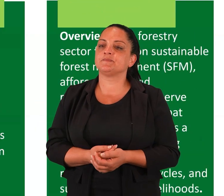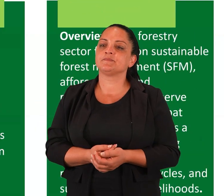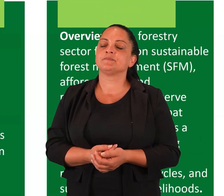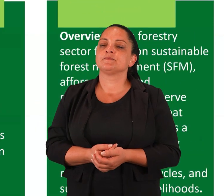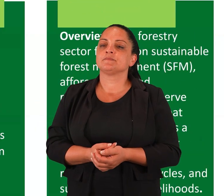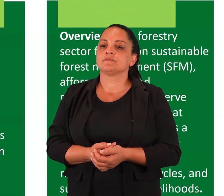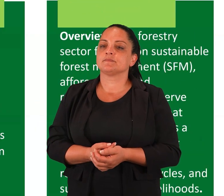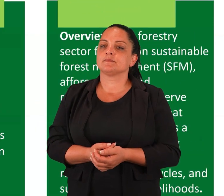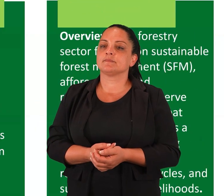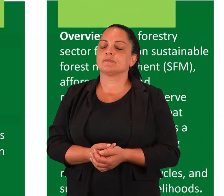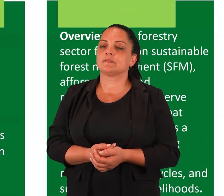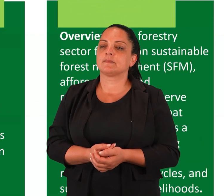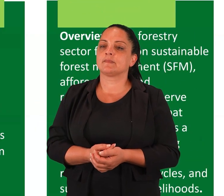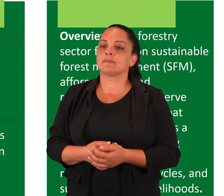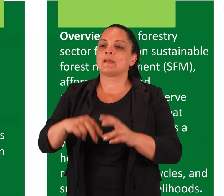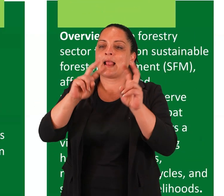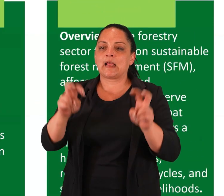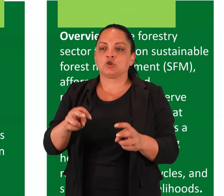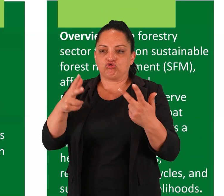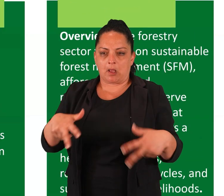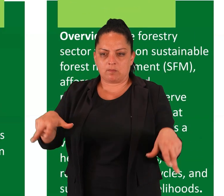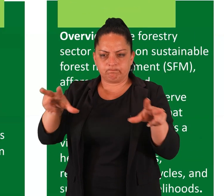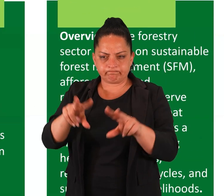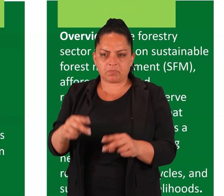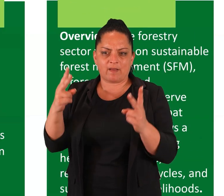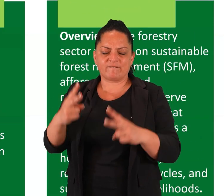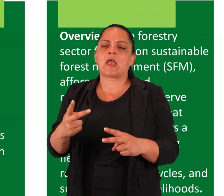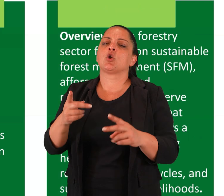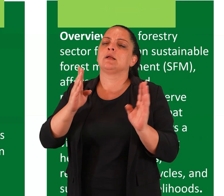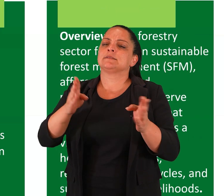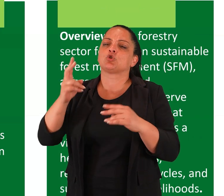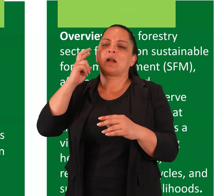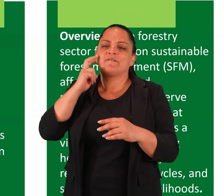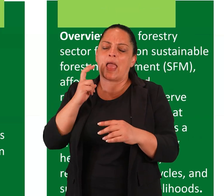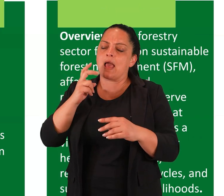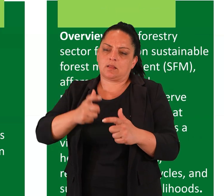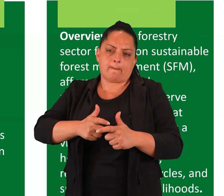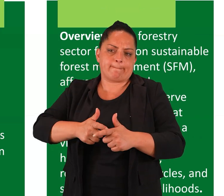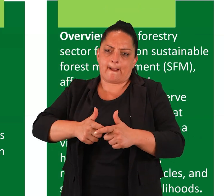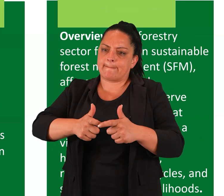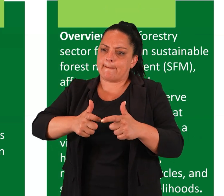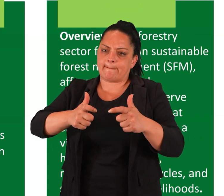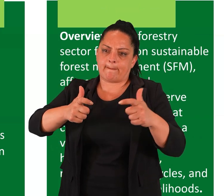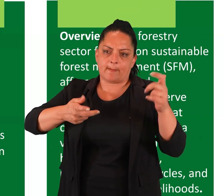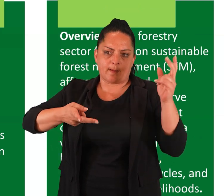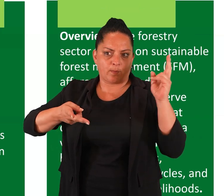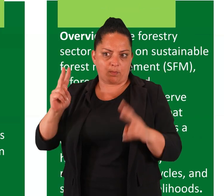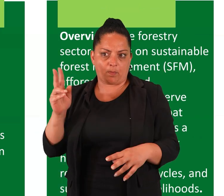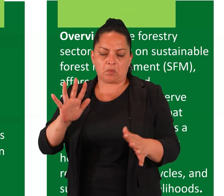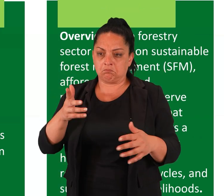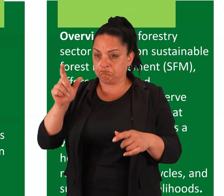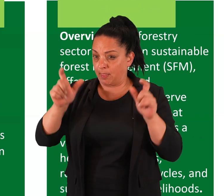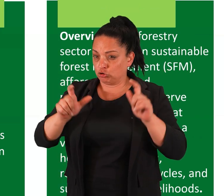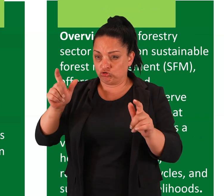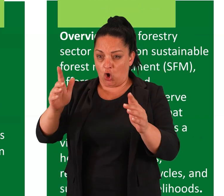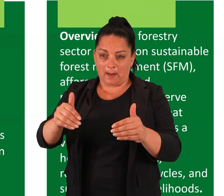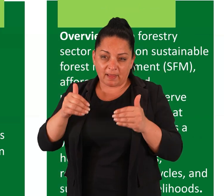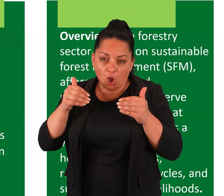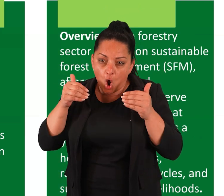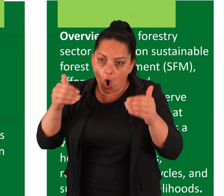Renewable energy is one of the fastest growing green sectors. employing millions of people